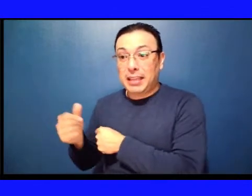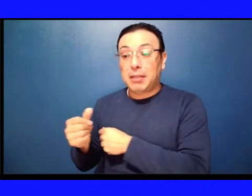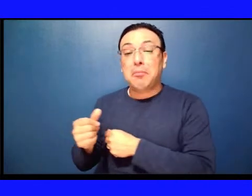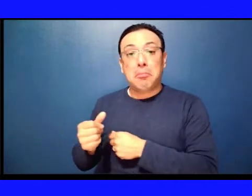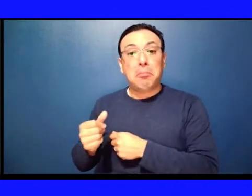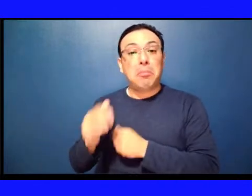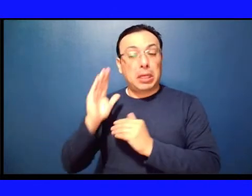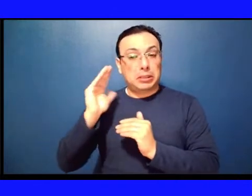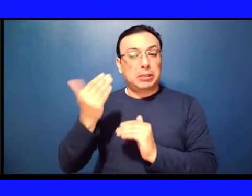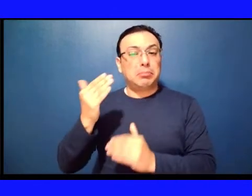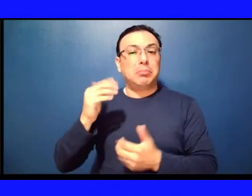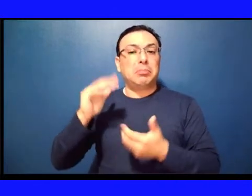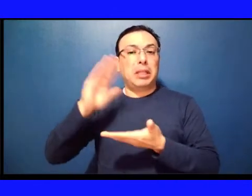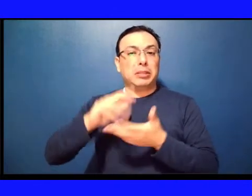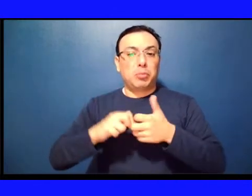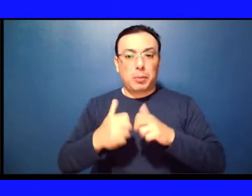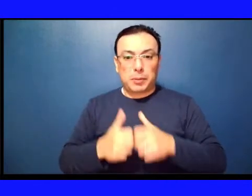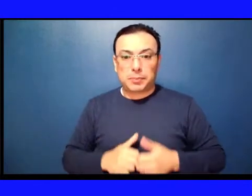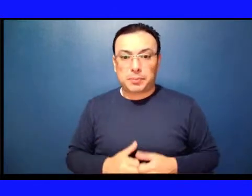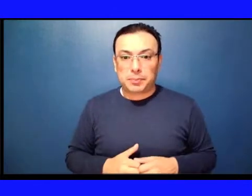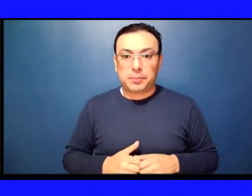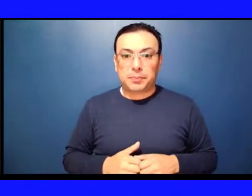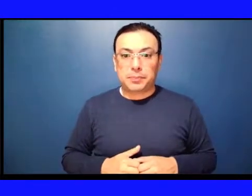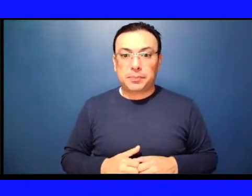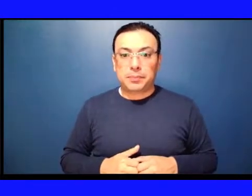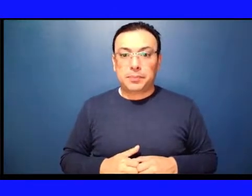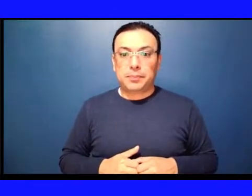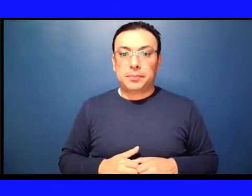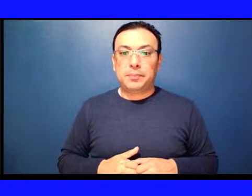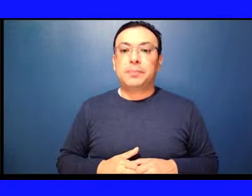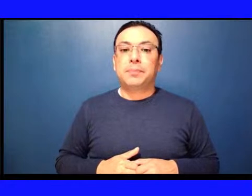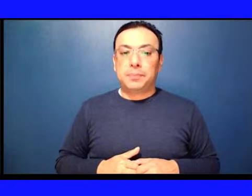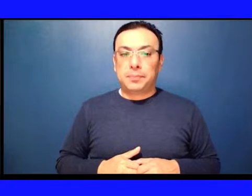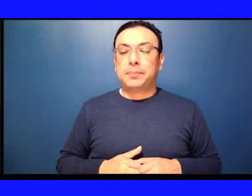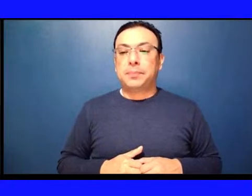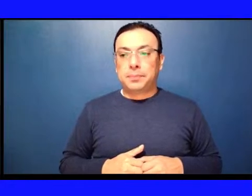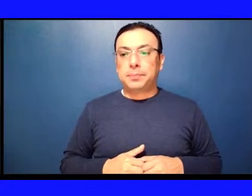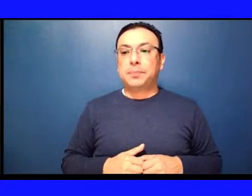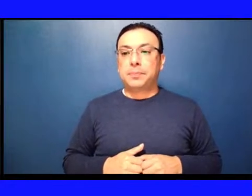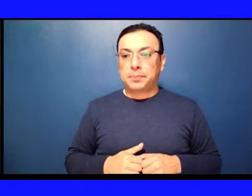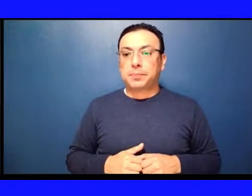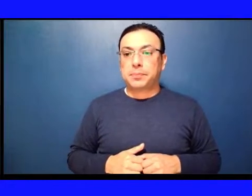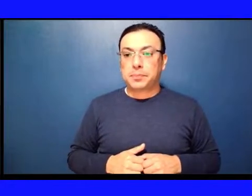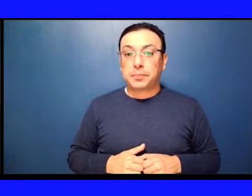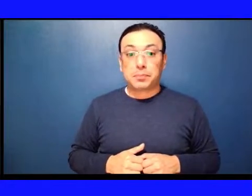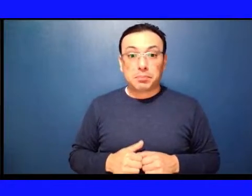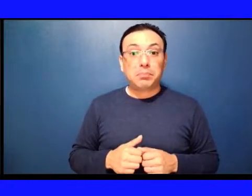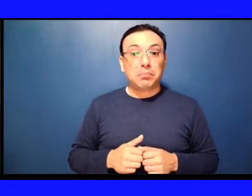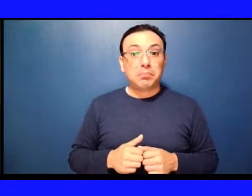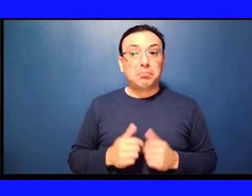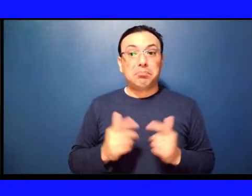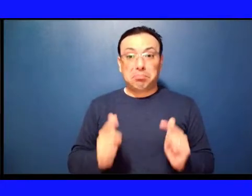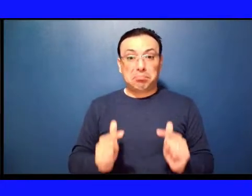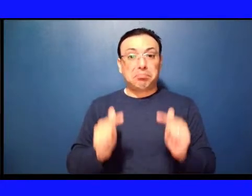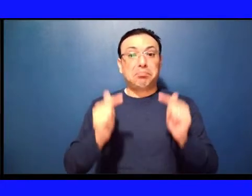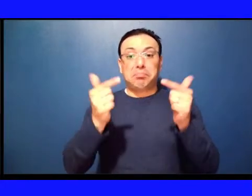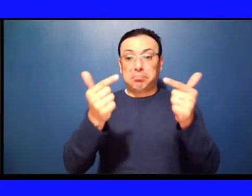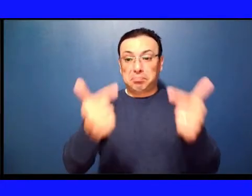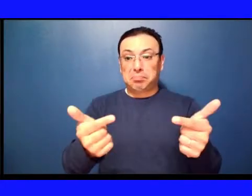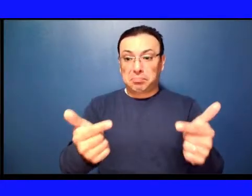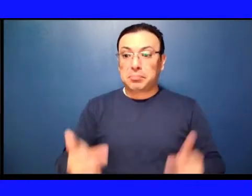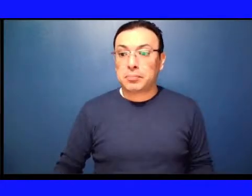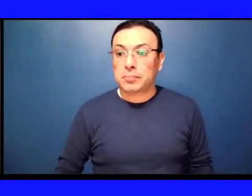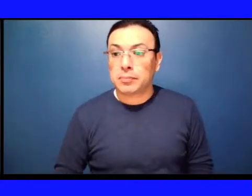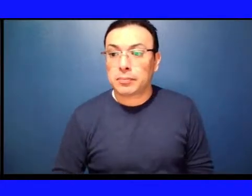bill and the ongoing negotiations regarding the social policy package, ideally for the week of November 15th.